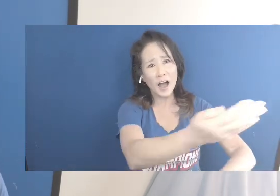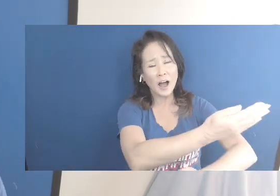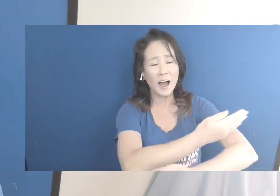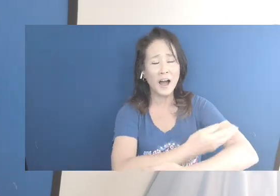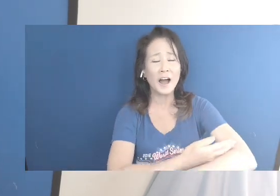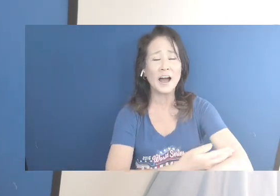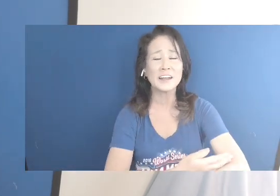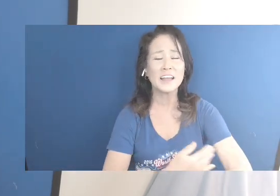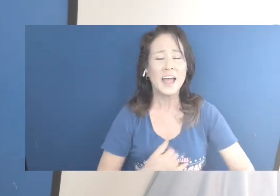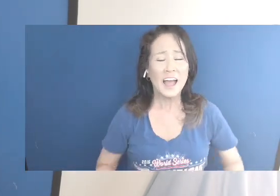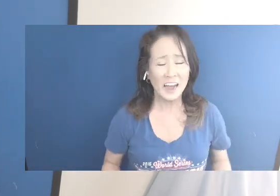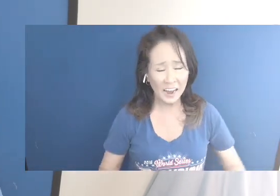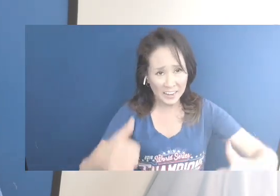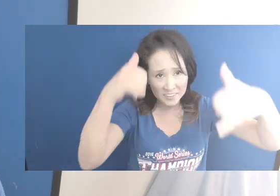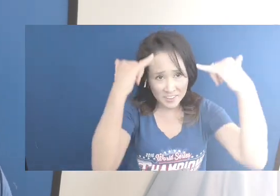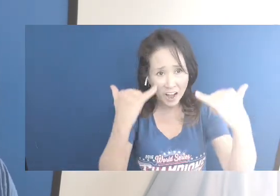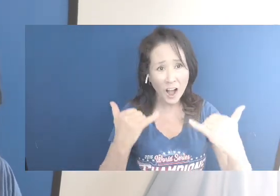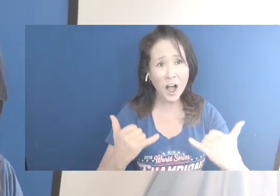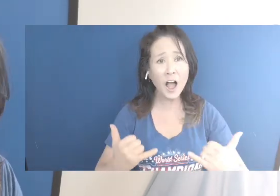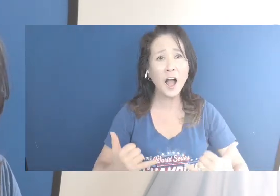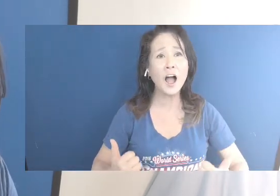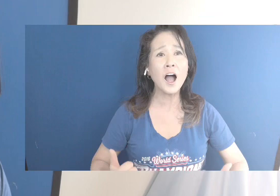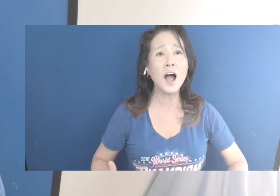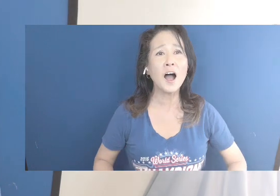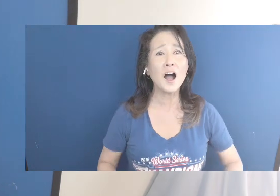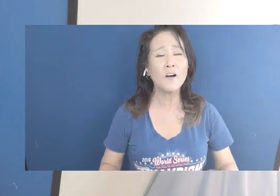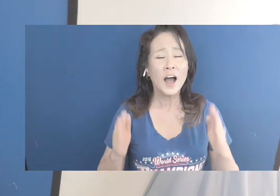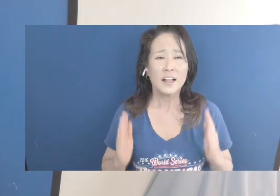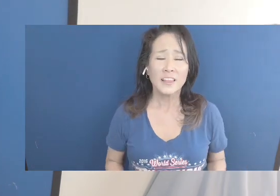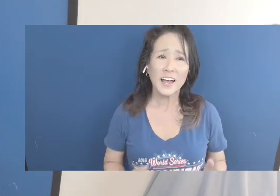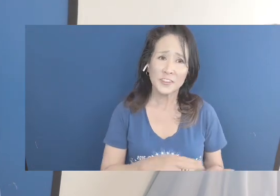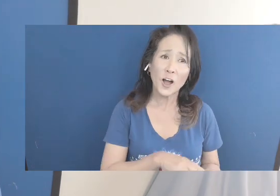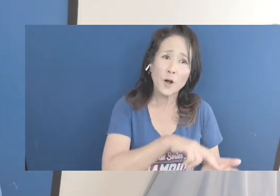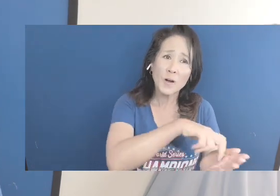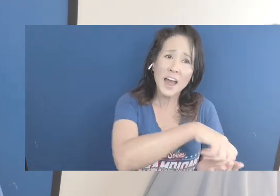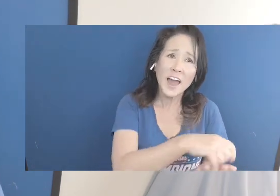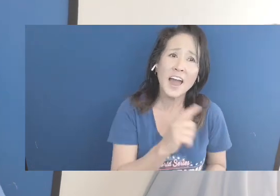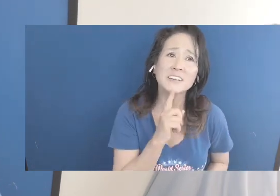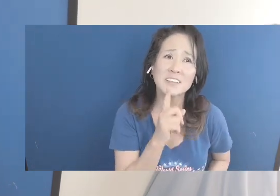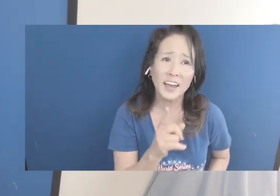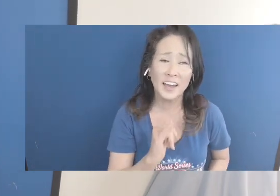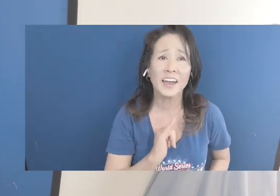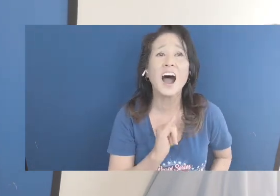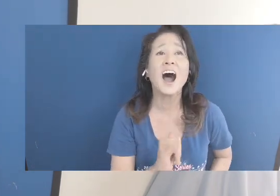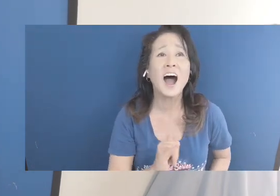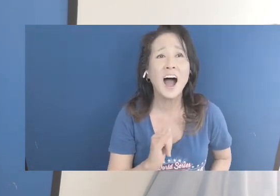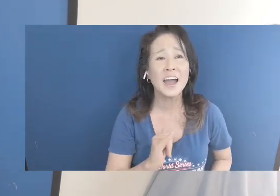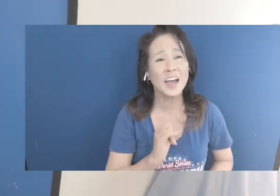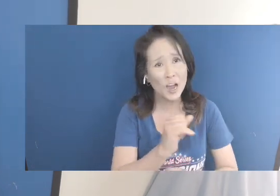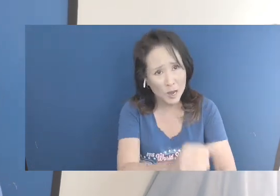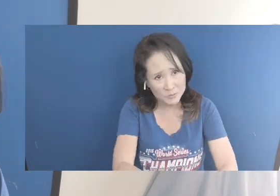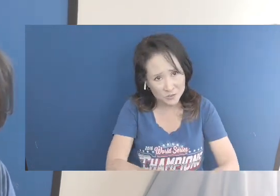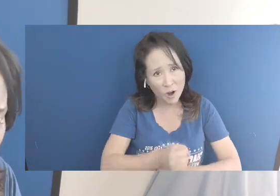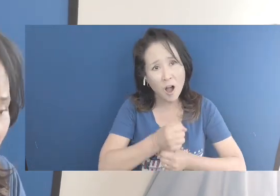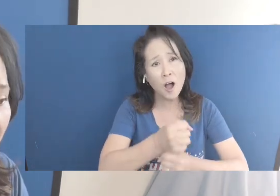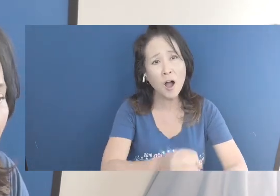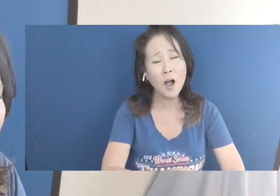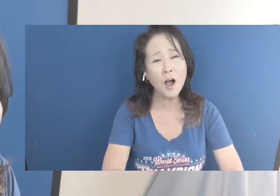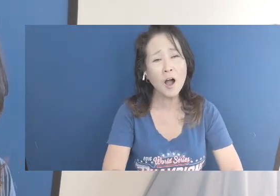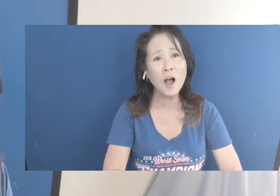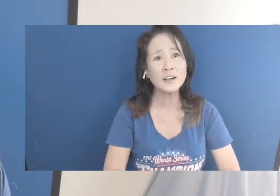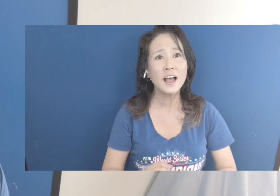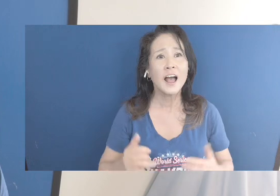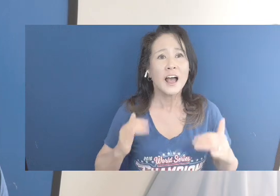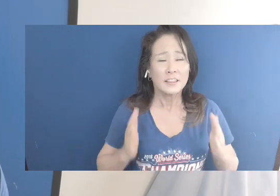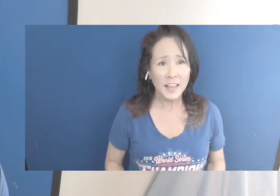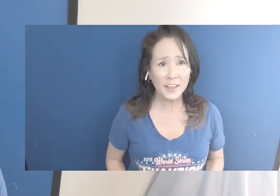Son. And now, let the weak say, I am strong.